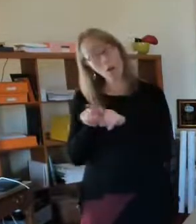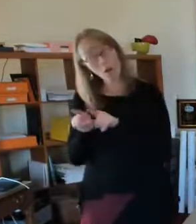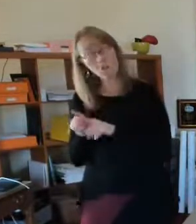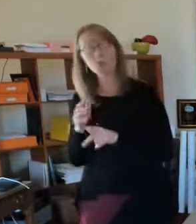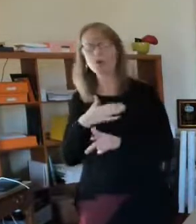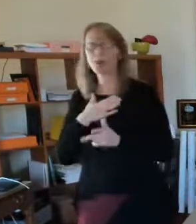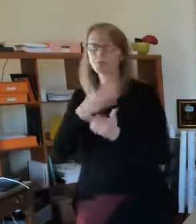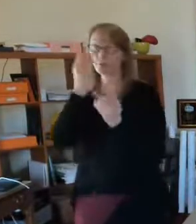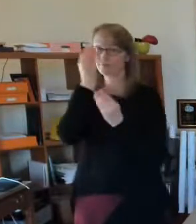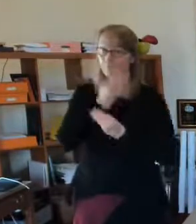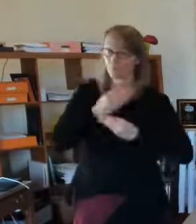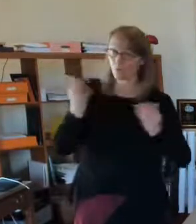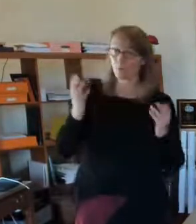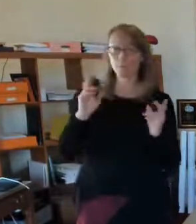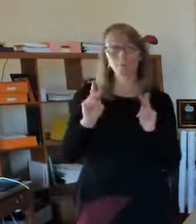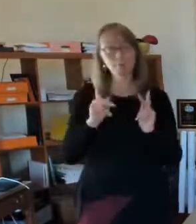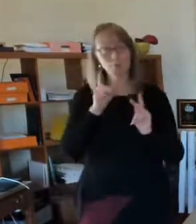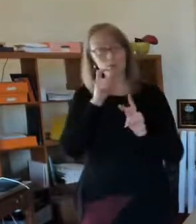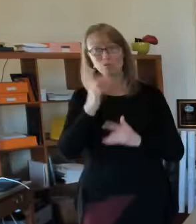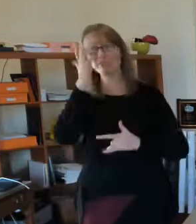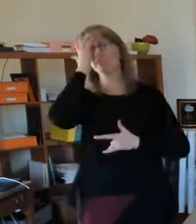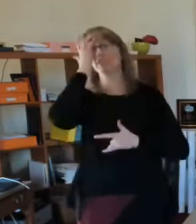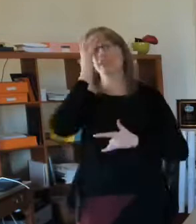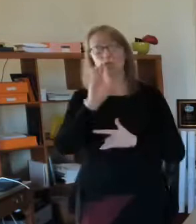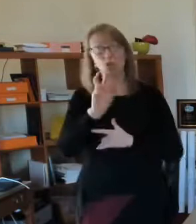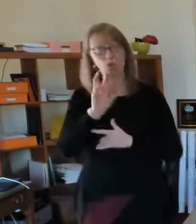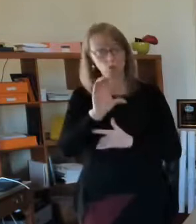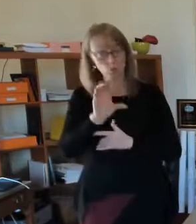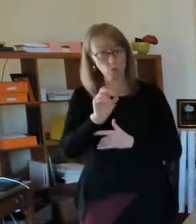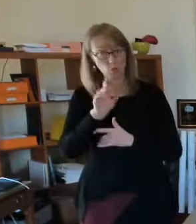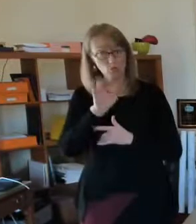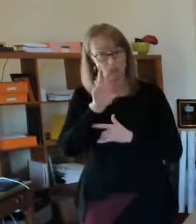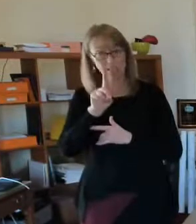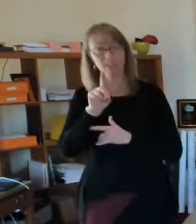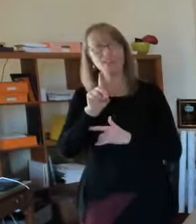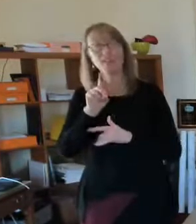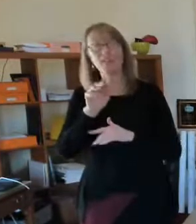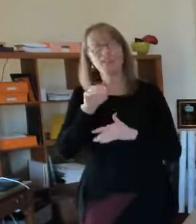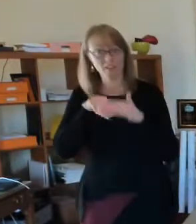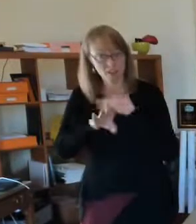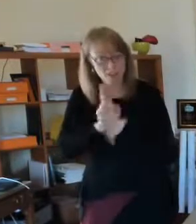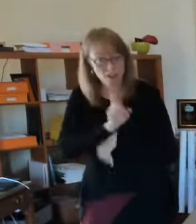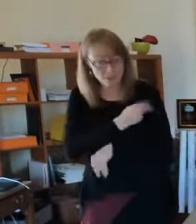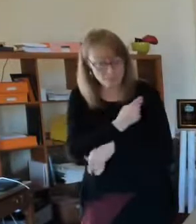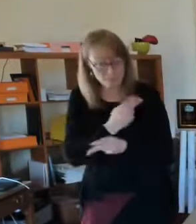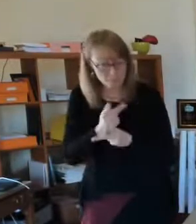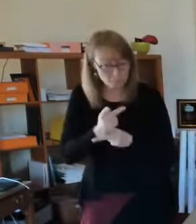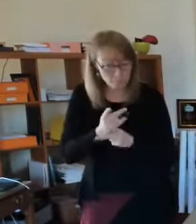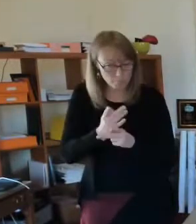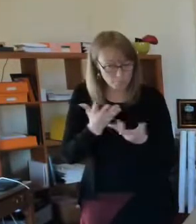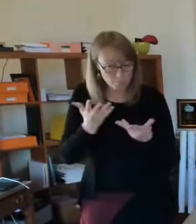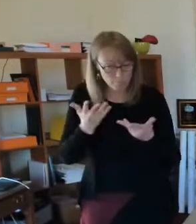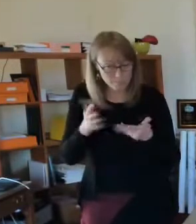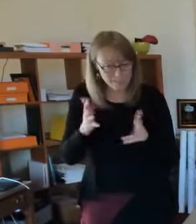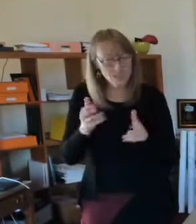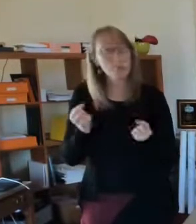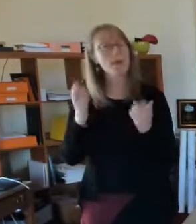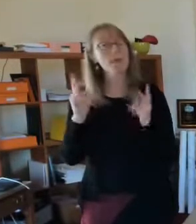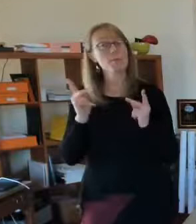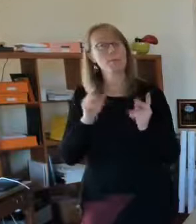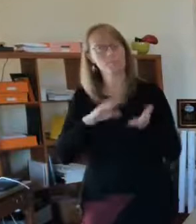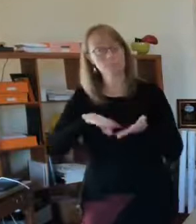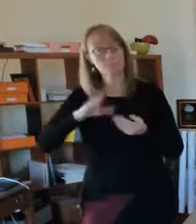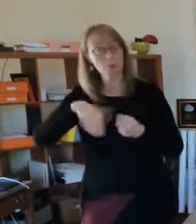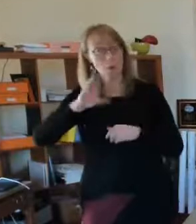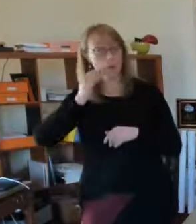And you know, if you've been in the hospital lately, or someone that you know has been, they don't keep you any